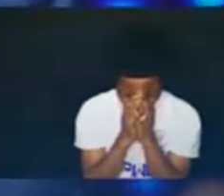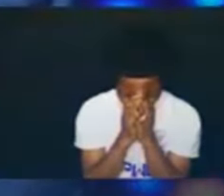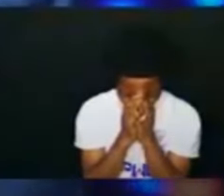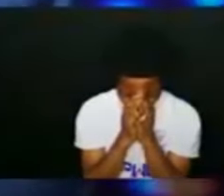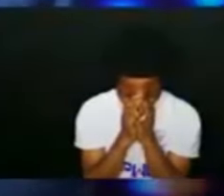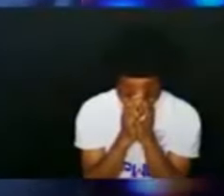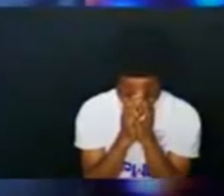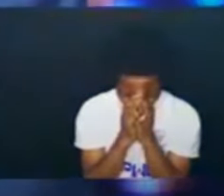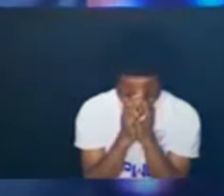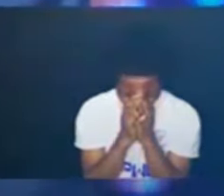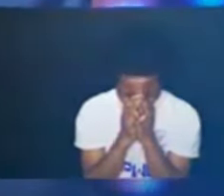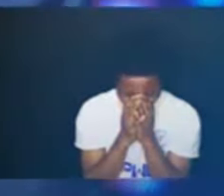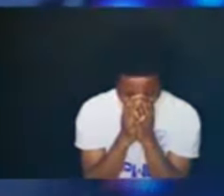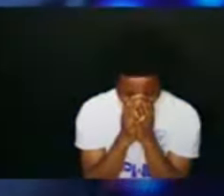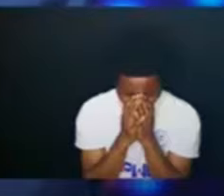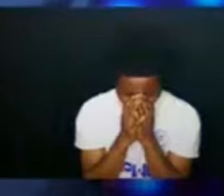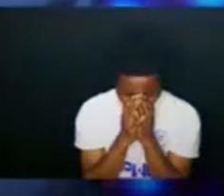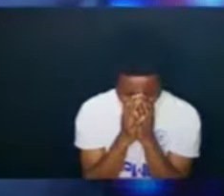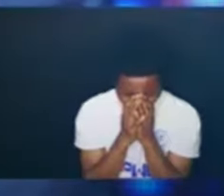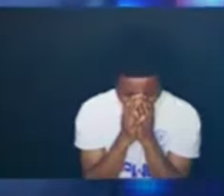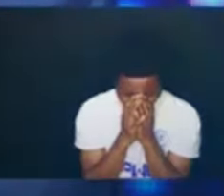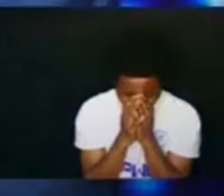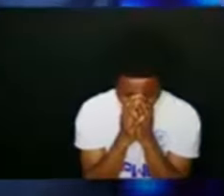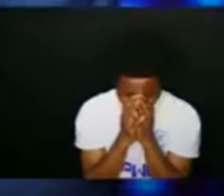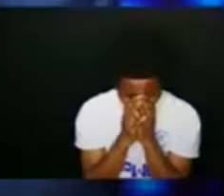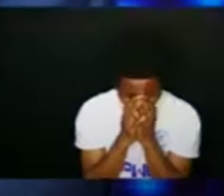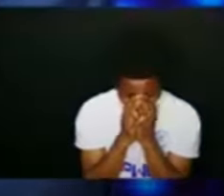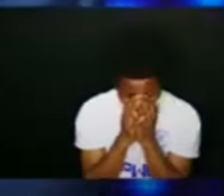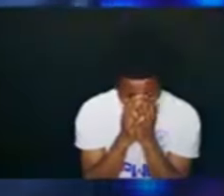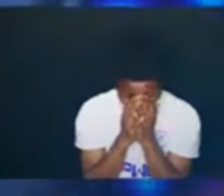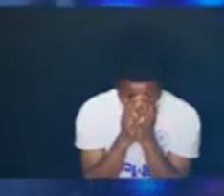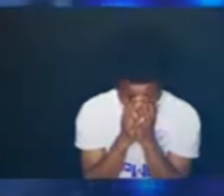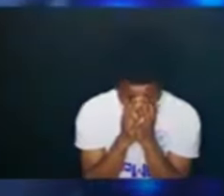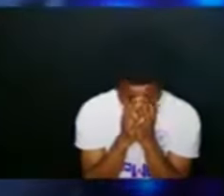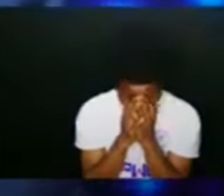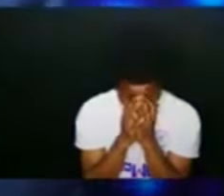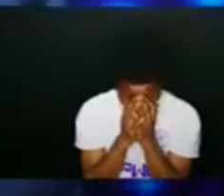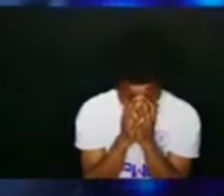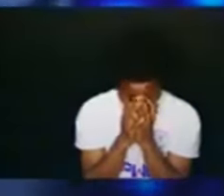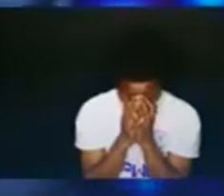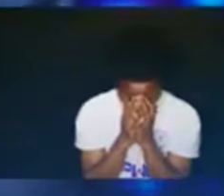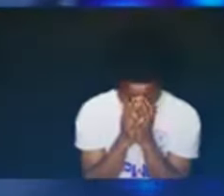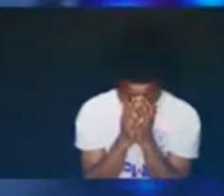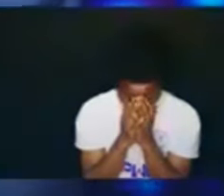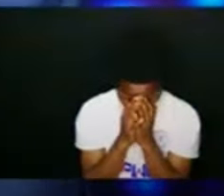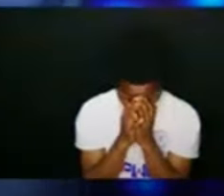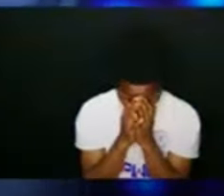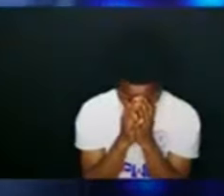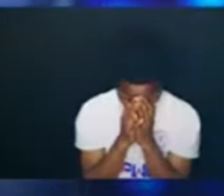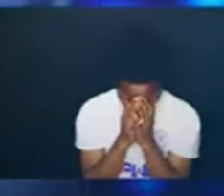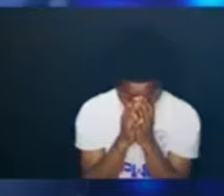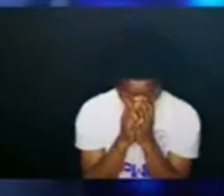inside. That my Lord, our conscience will not condemn us, O God. Help us and strengthen us. In